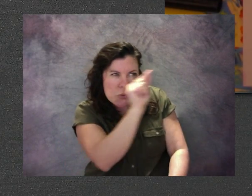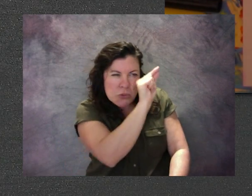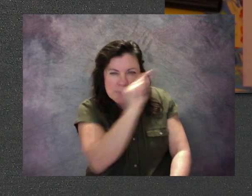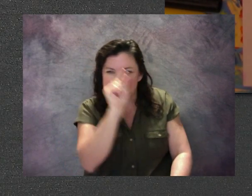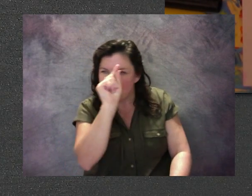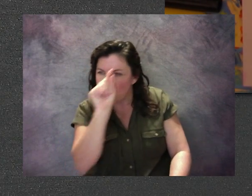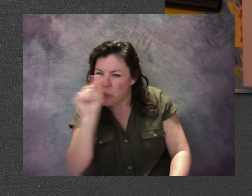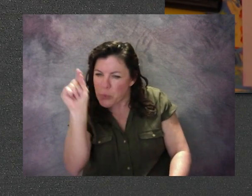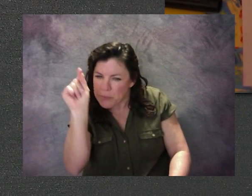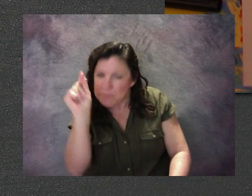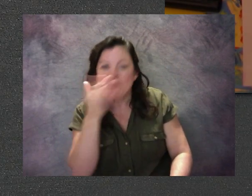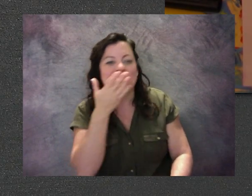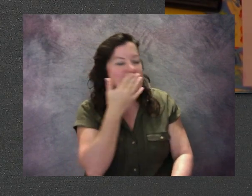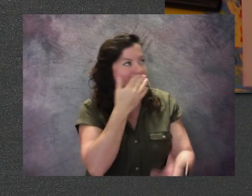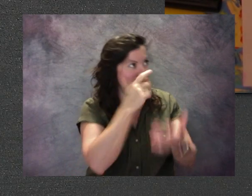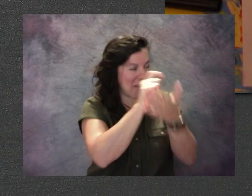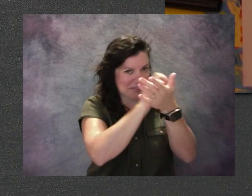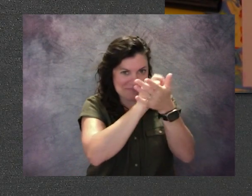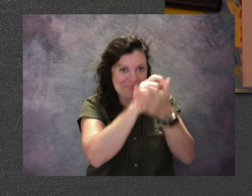each side.